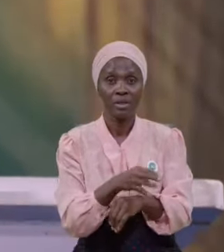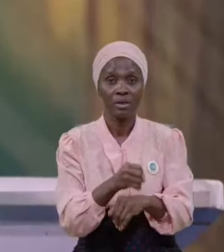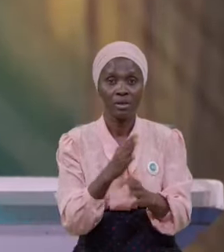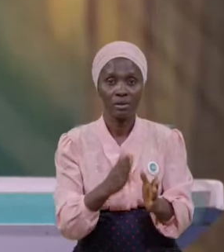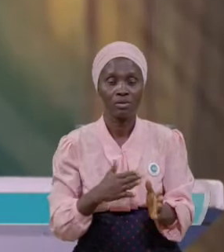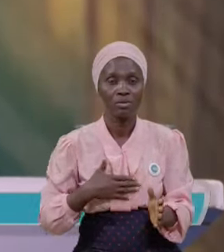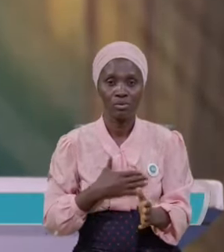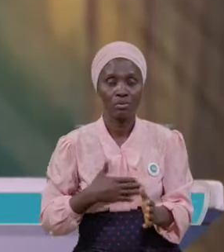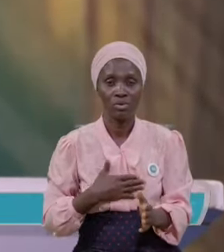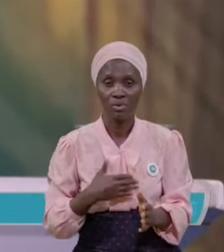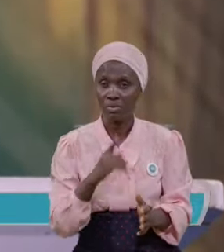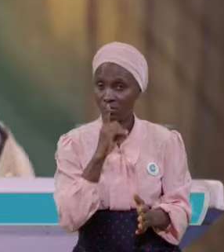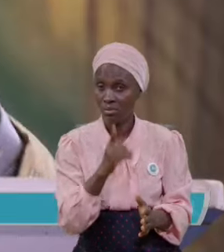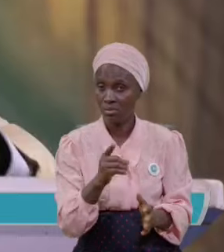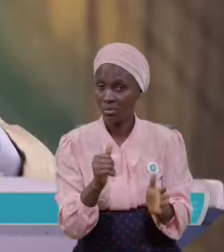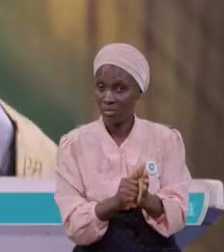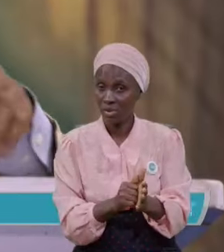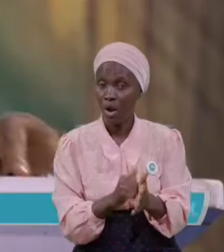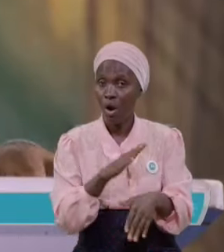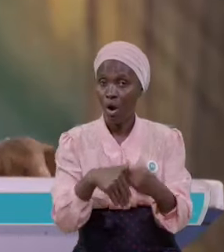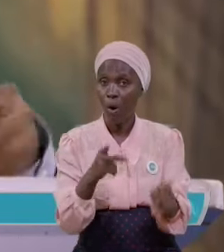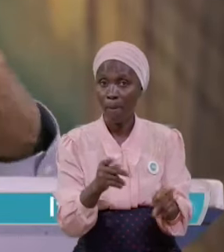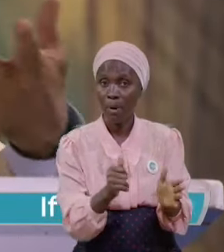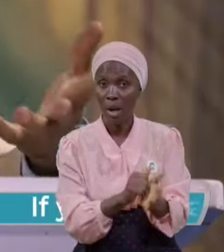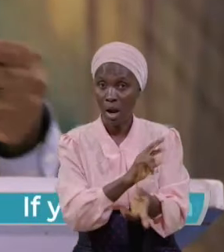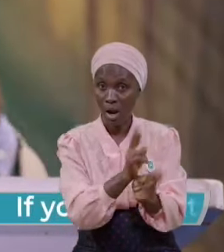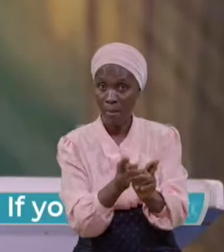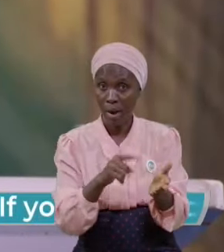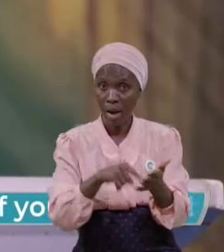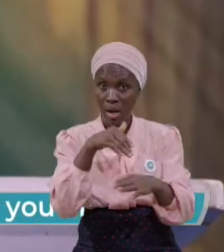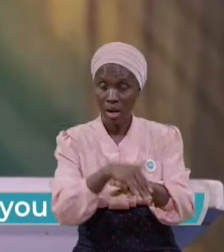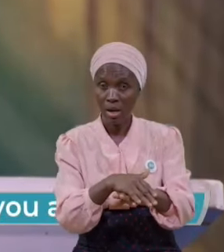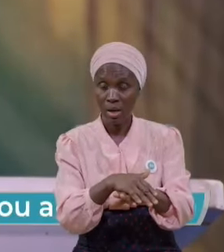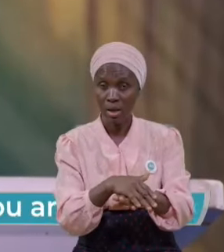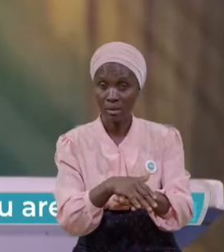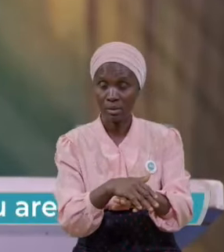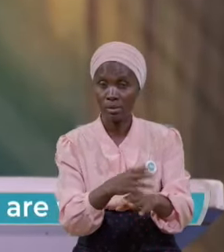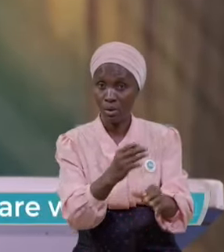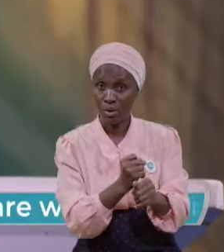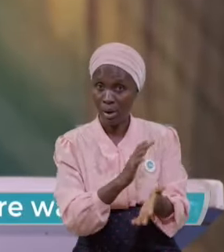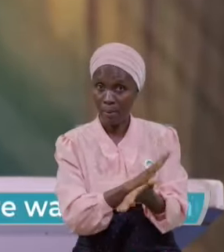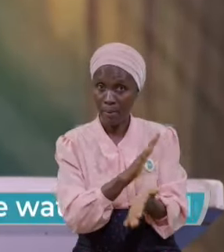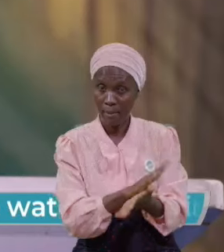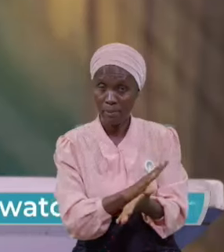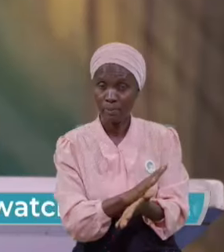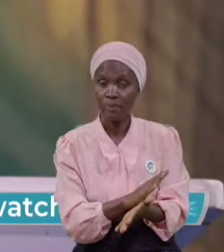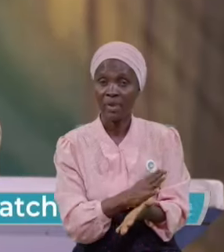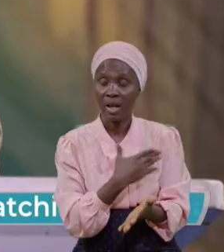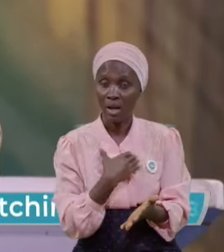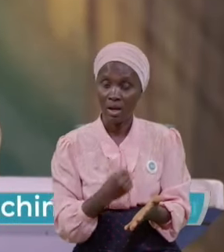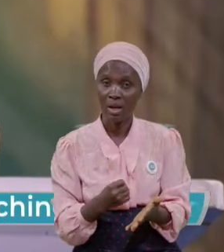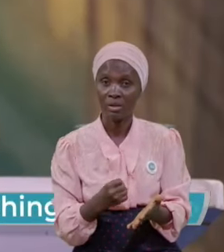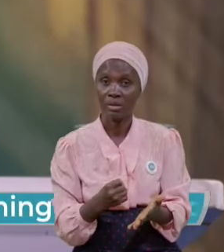get your attention. After they fill the form, you gave them the converse package. Make sure that nobody